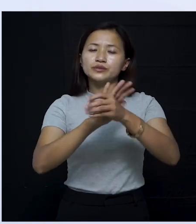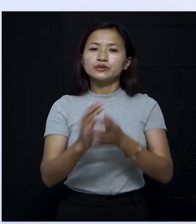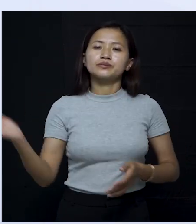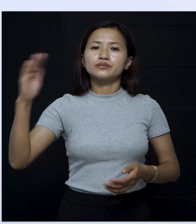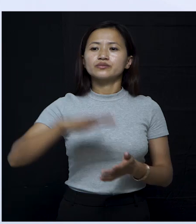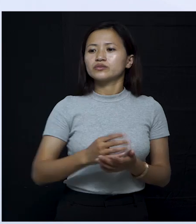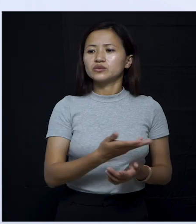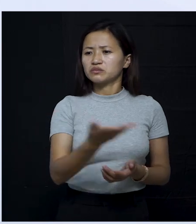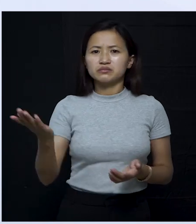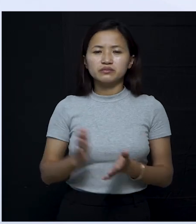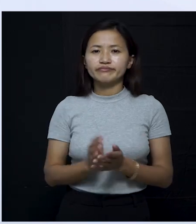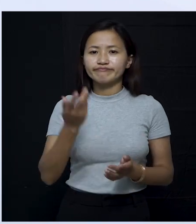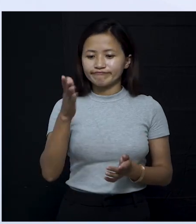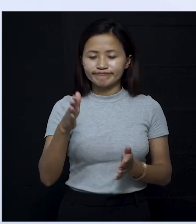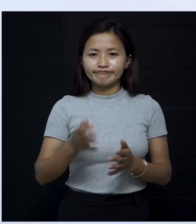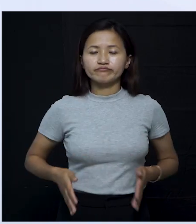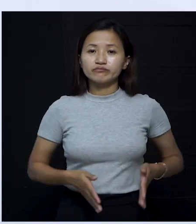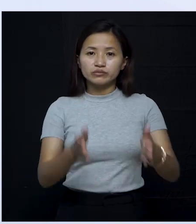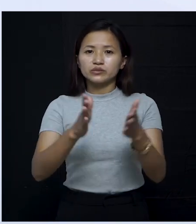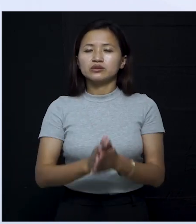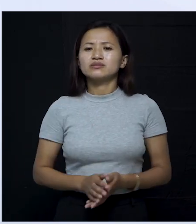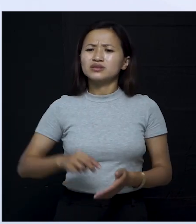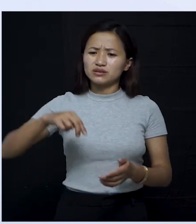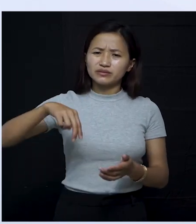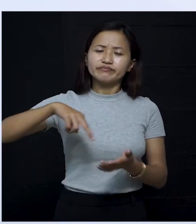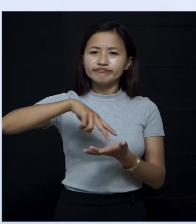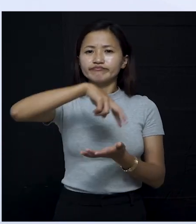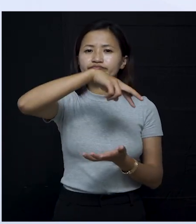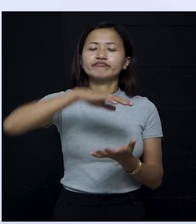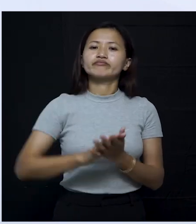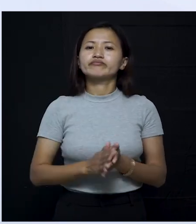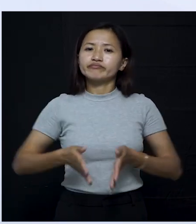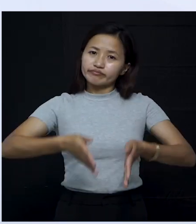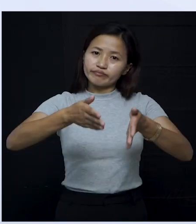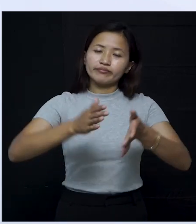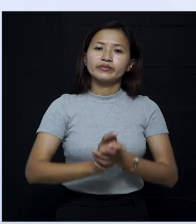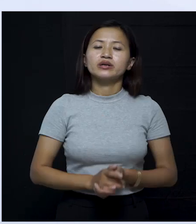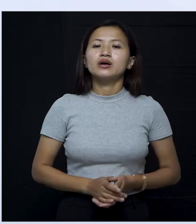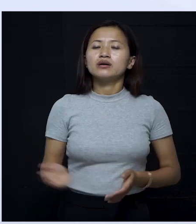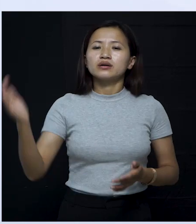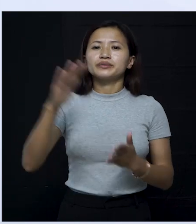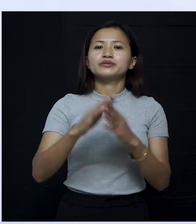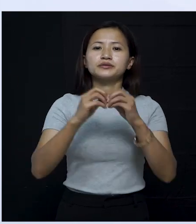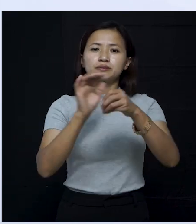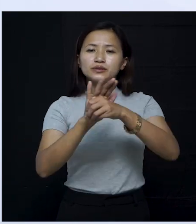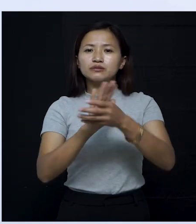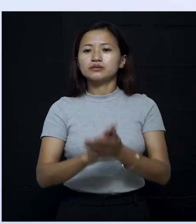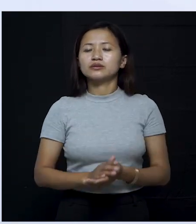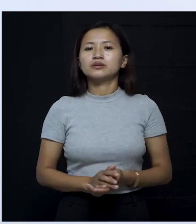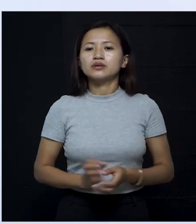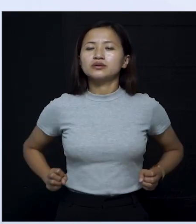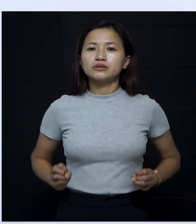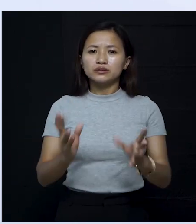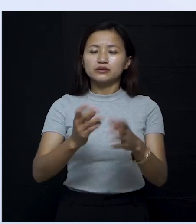okay, there was no road. There were just footpath, okay, so to say. But with the coming of the Britishers, okay, the Britishers,